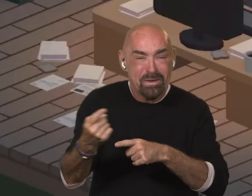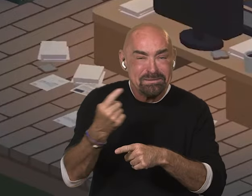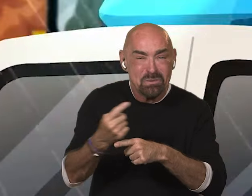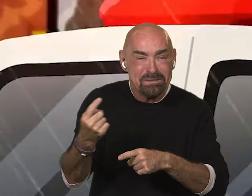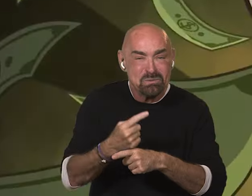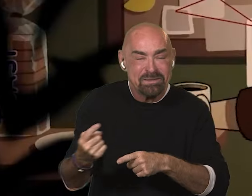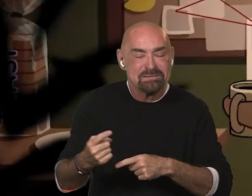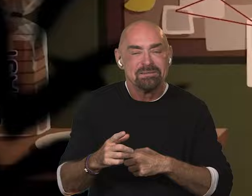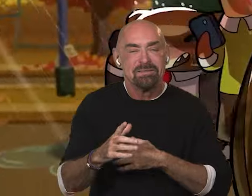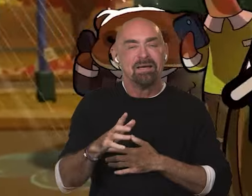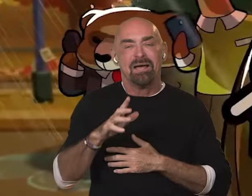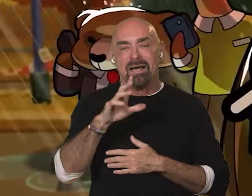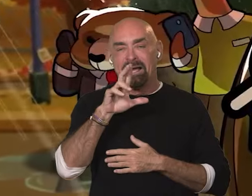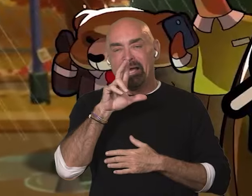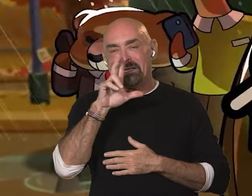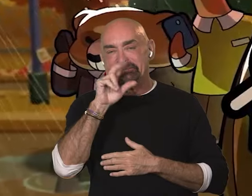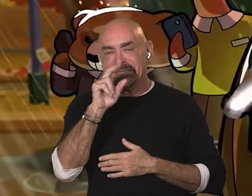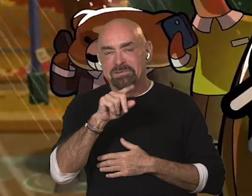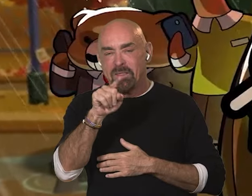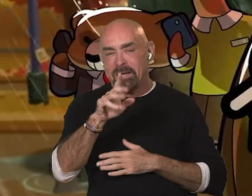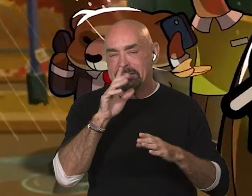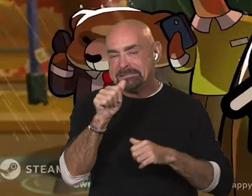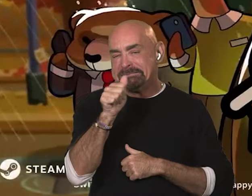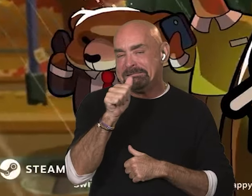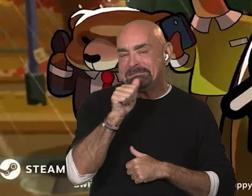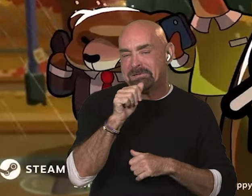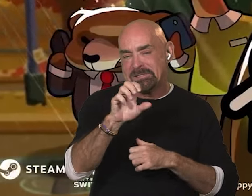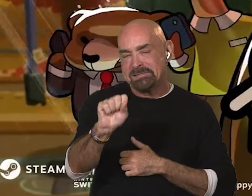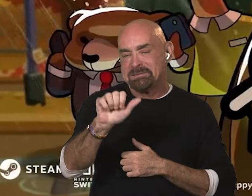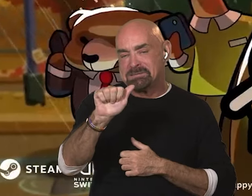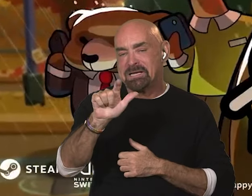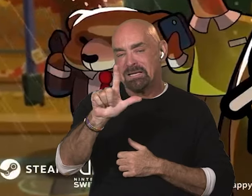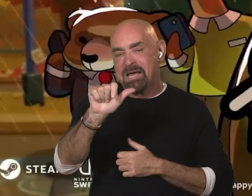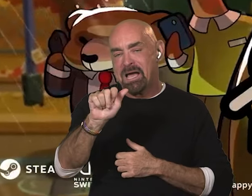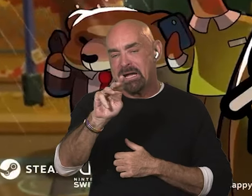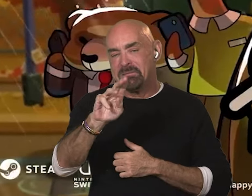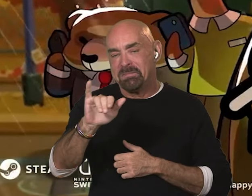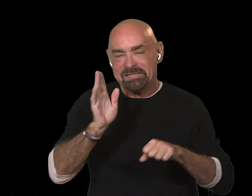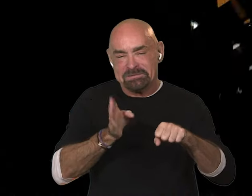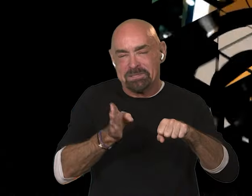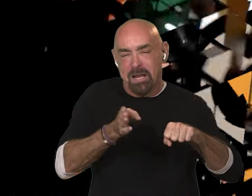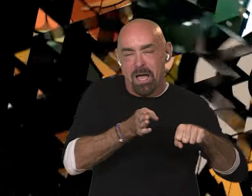weeks. Duck Detective, The Secret Salami.